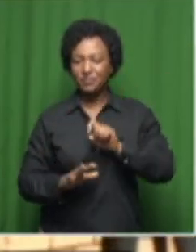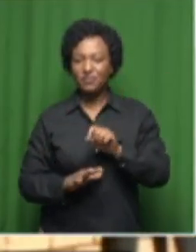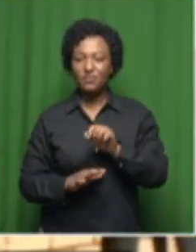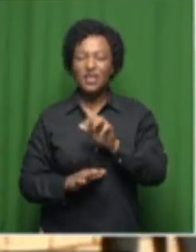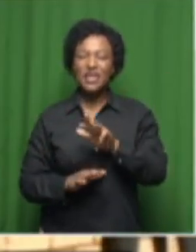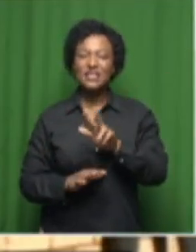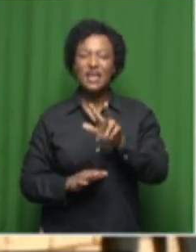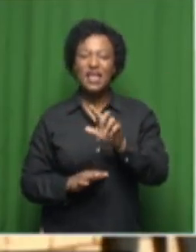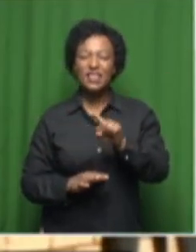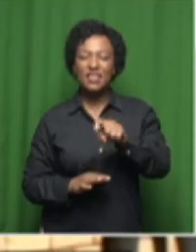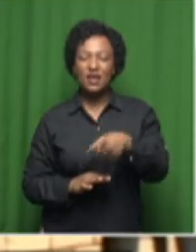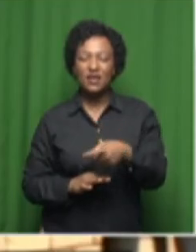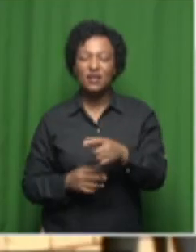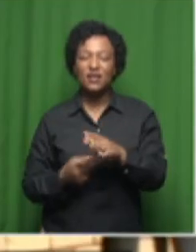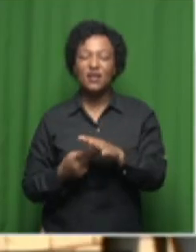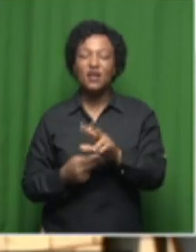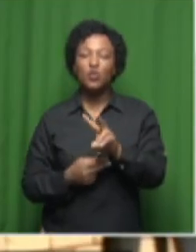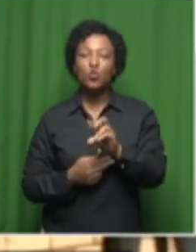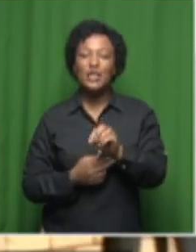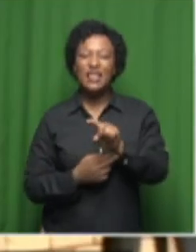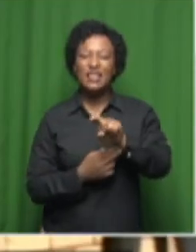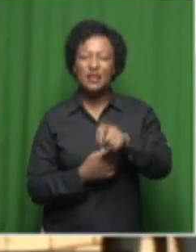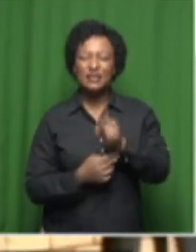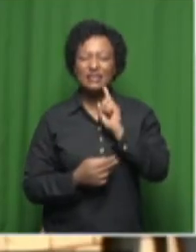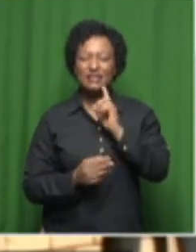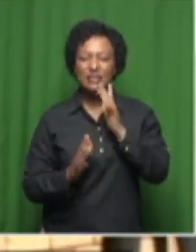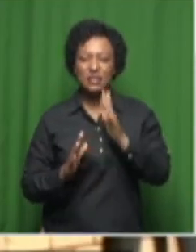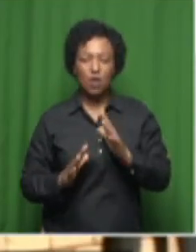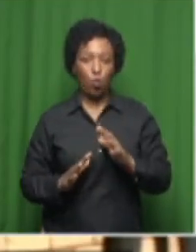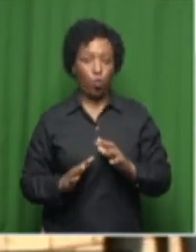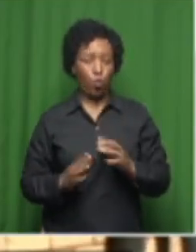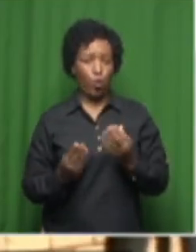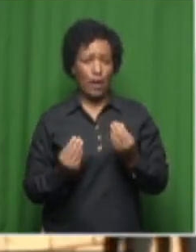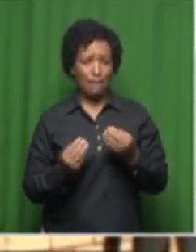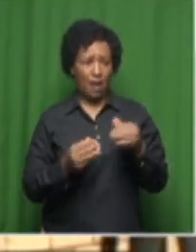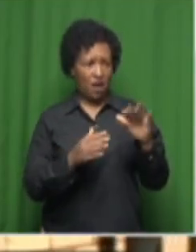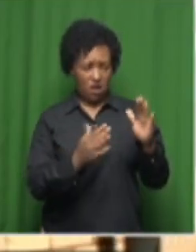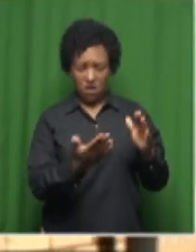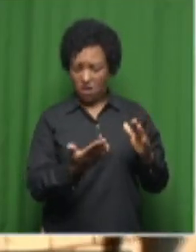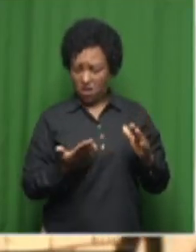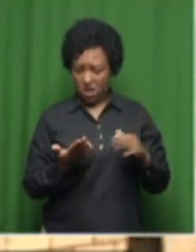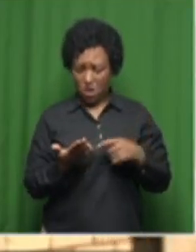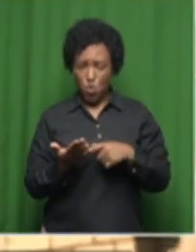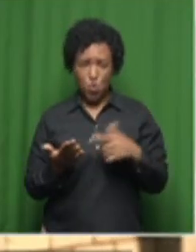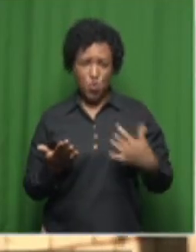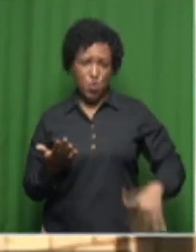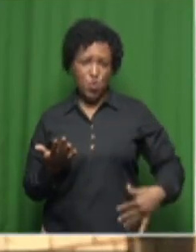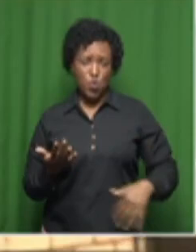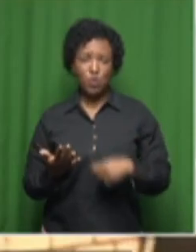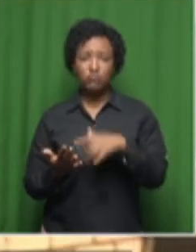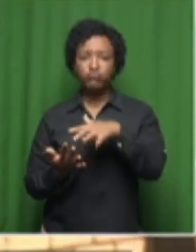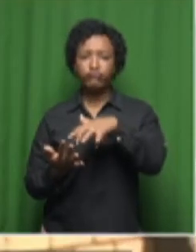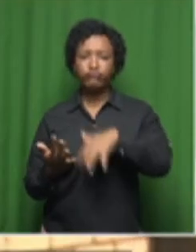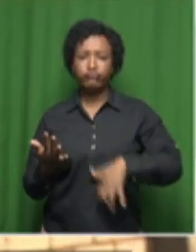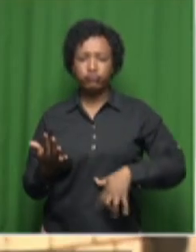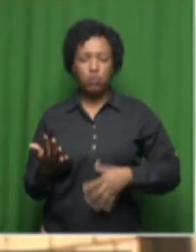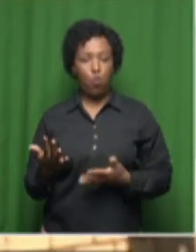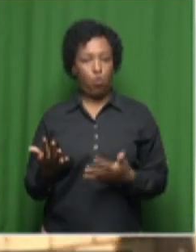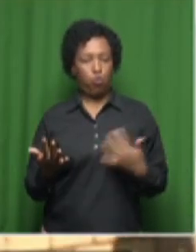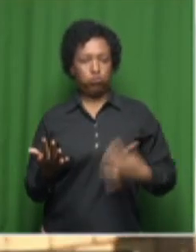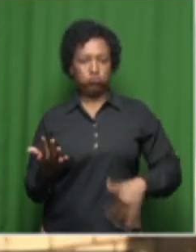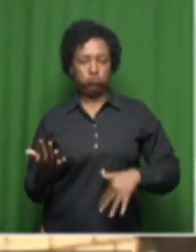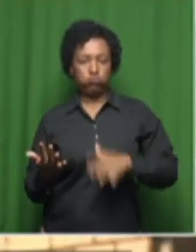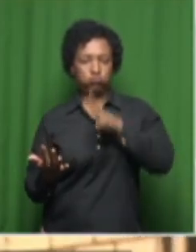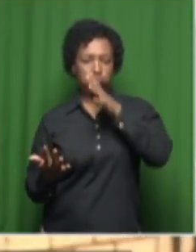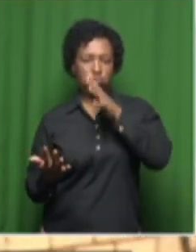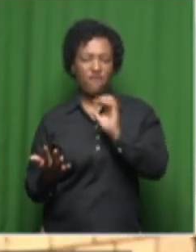There's 28,600 teachers. So these figures are astounding. It's a massive operation and a massive undertaking. And of course, there